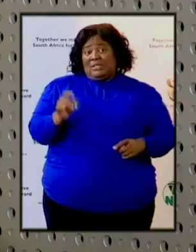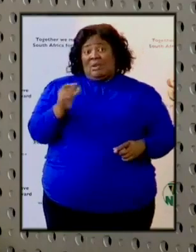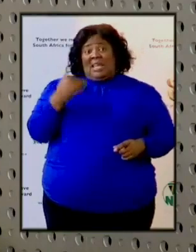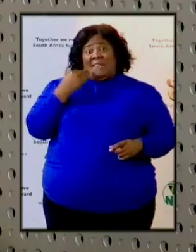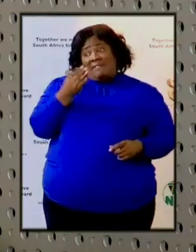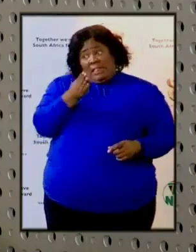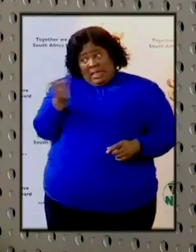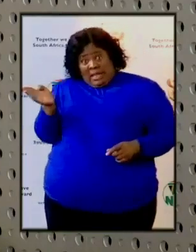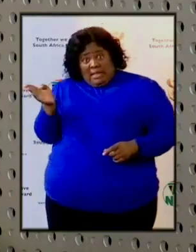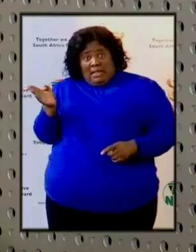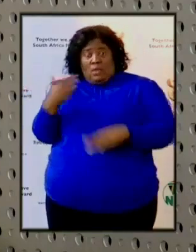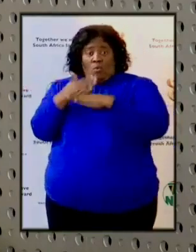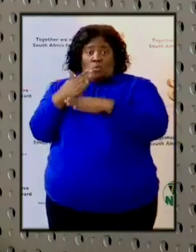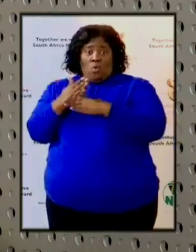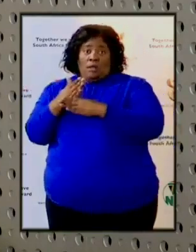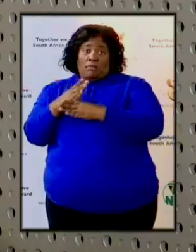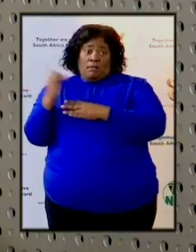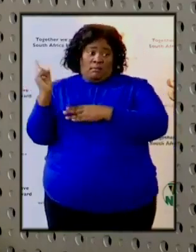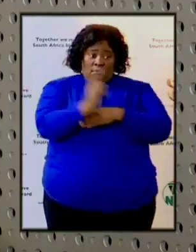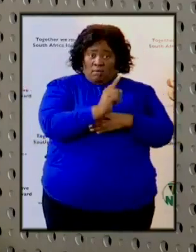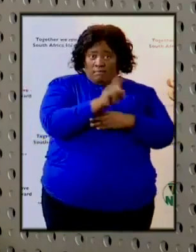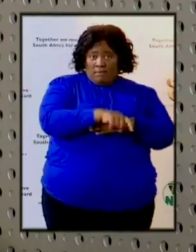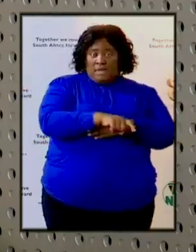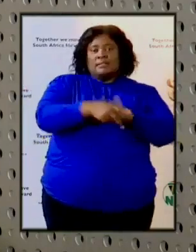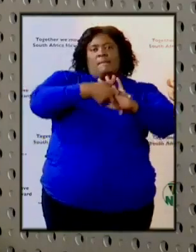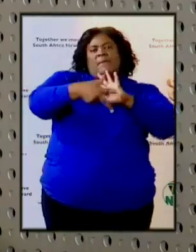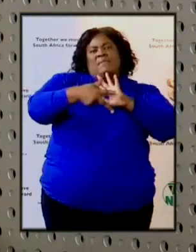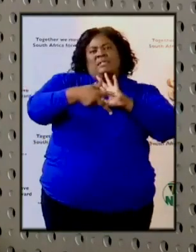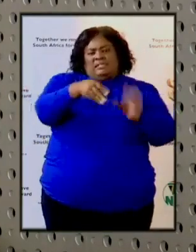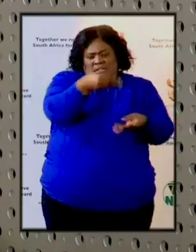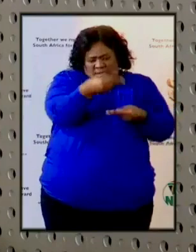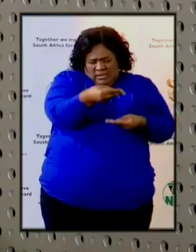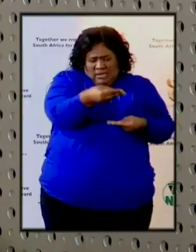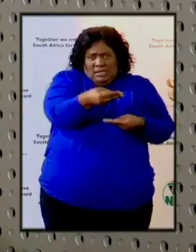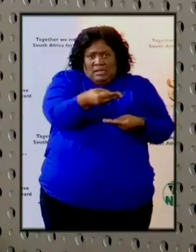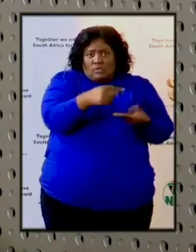then have a permit to show that they are allowed.